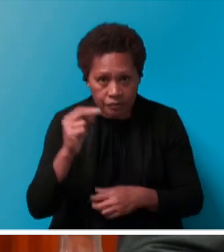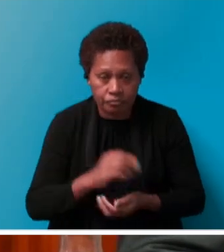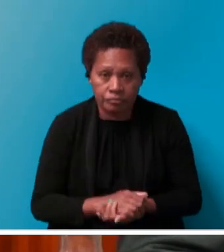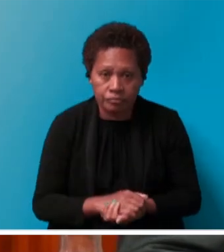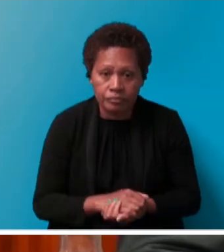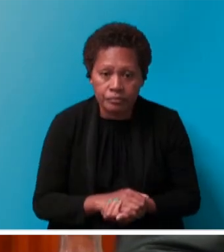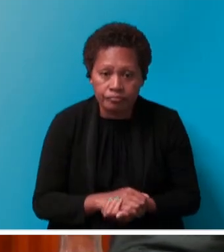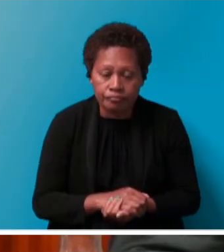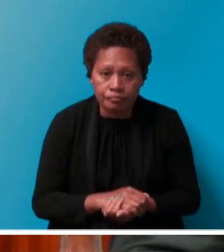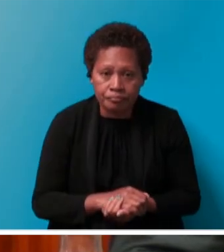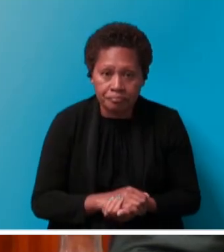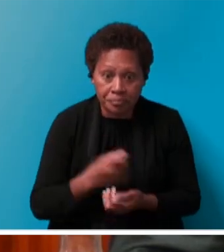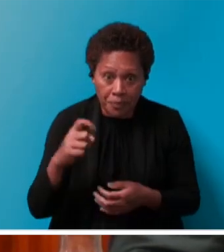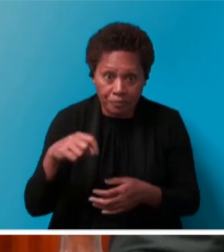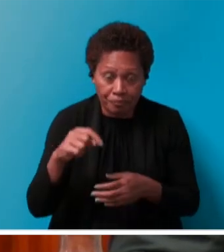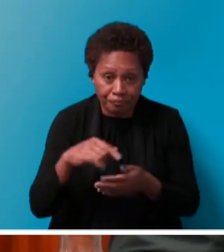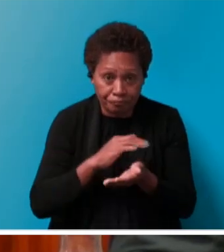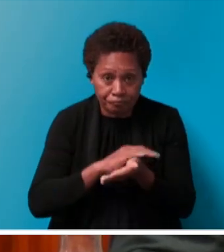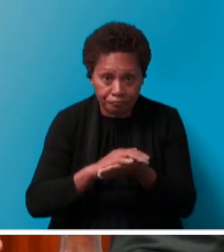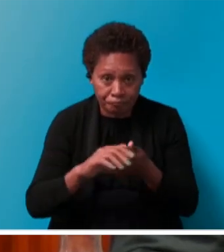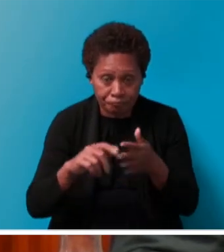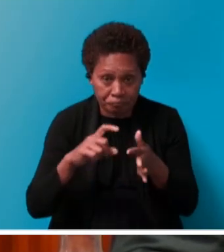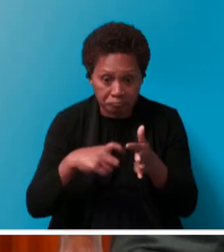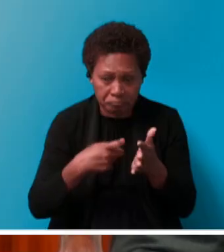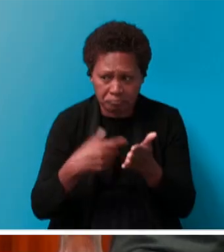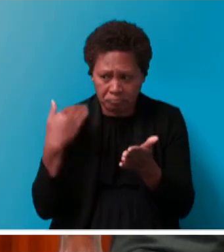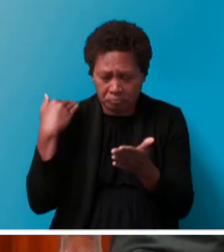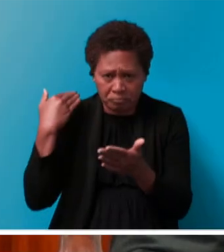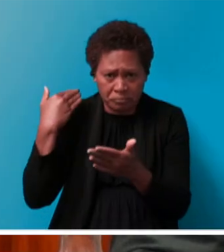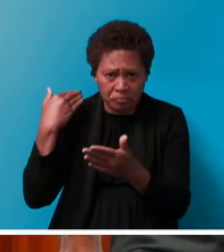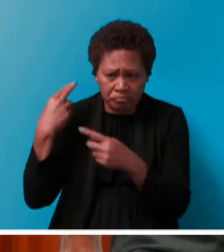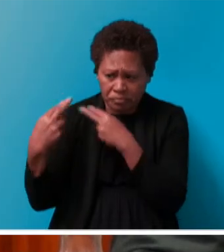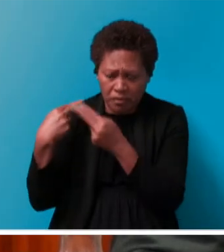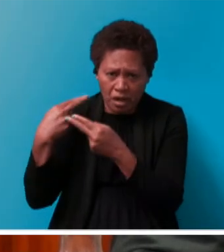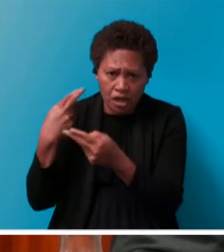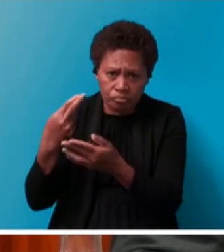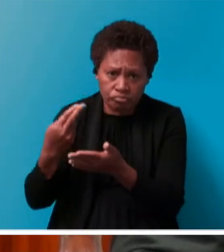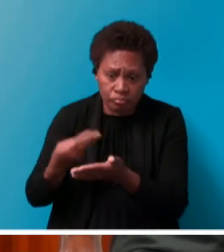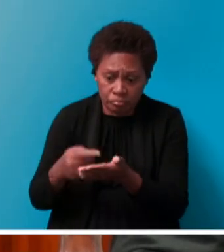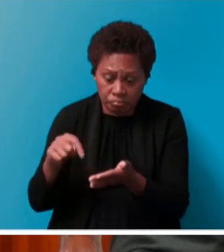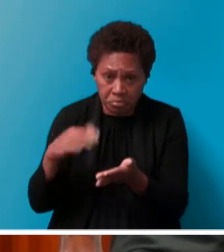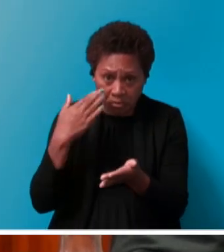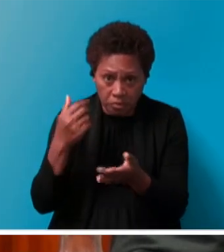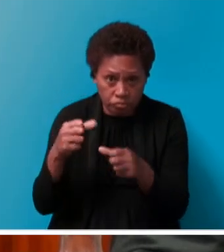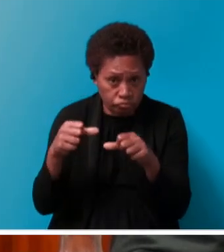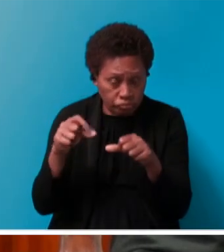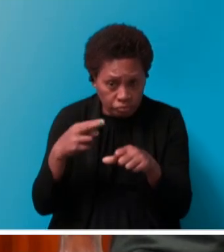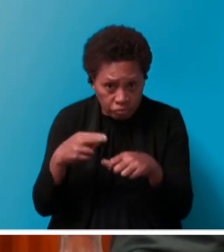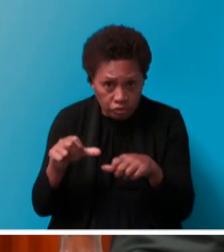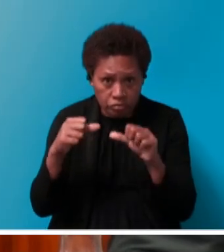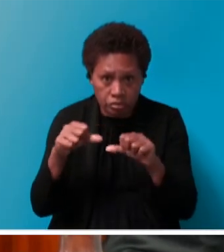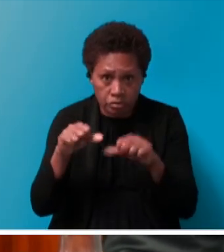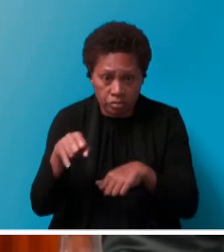heritage is the soul of our nation, and it is with profound responsibility to protect it that I traveled